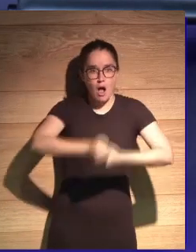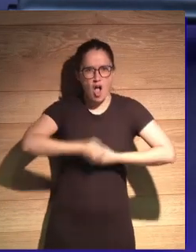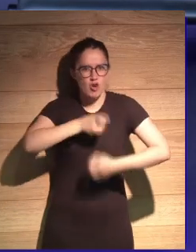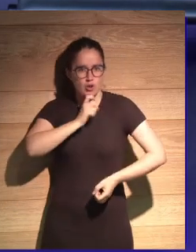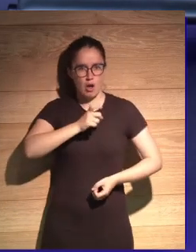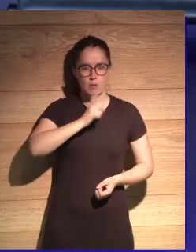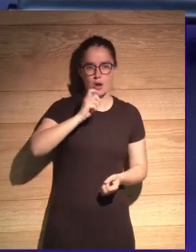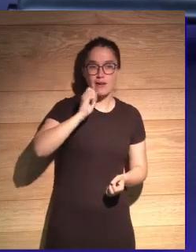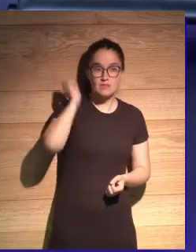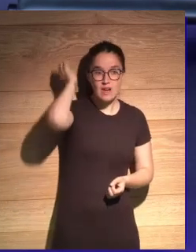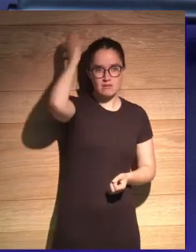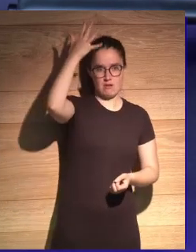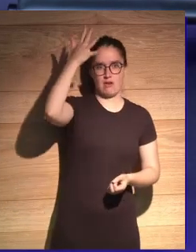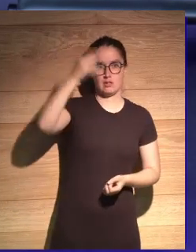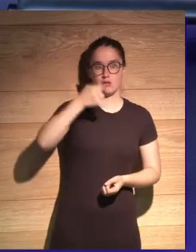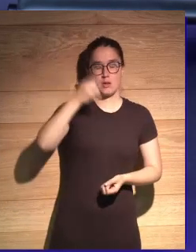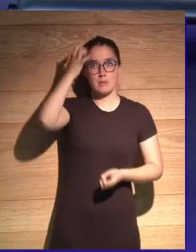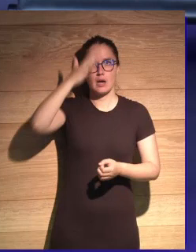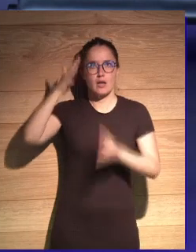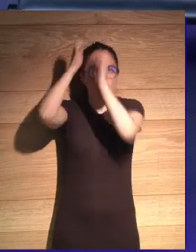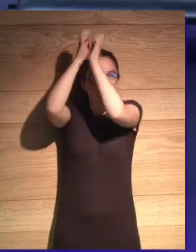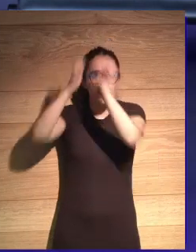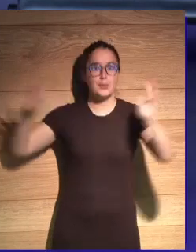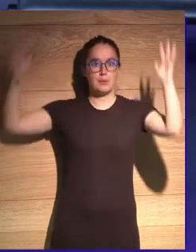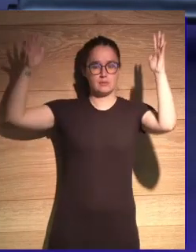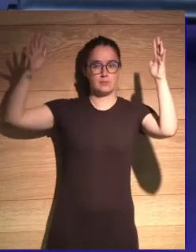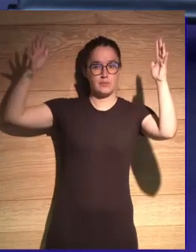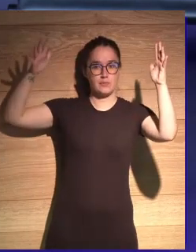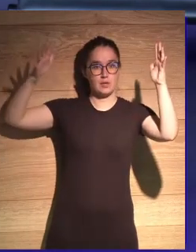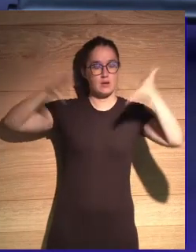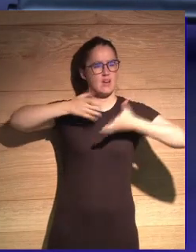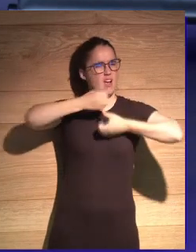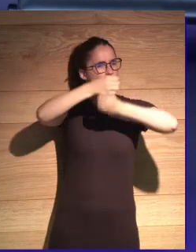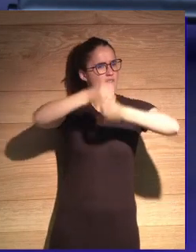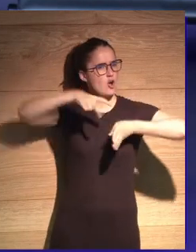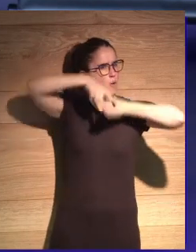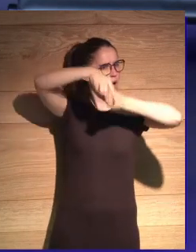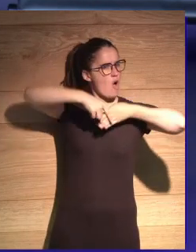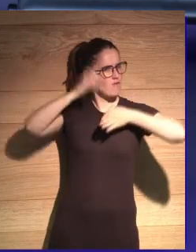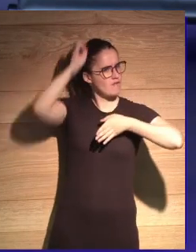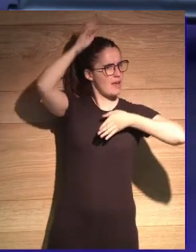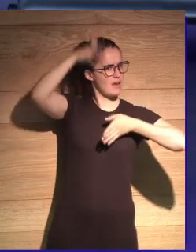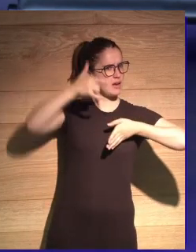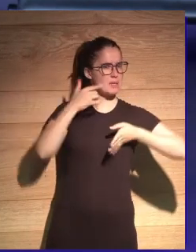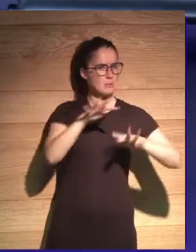somewhere was riding white whales, and this triggered my imagination.